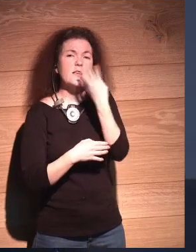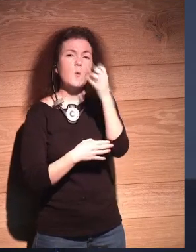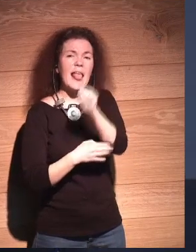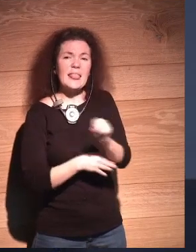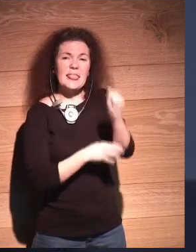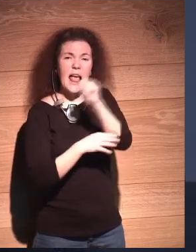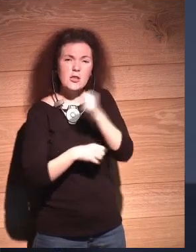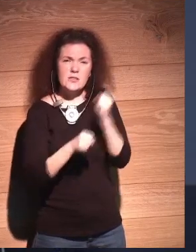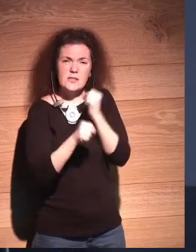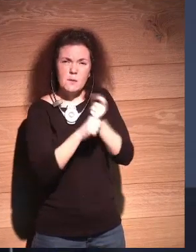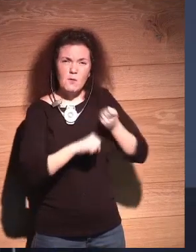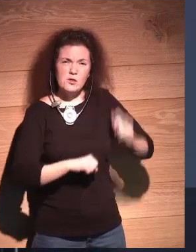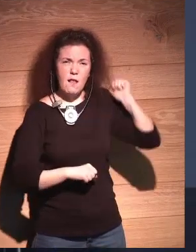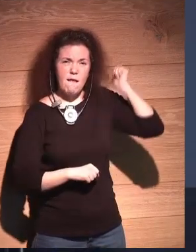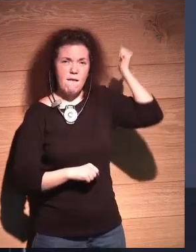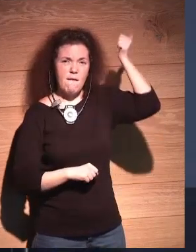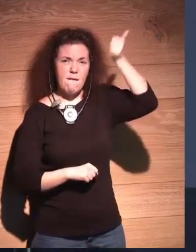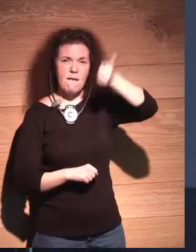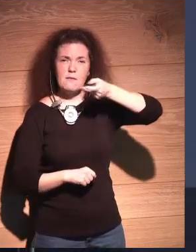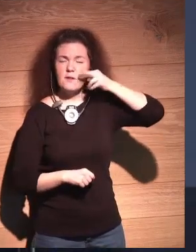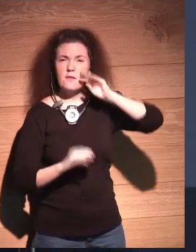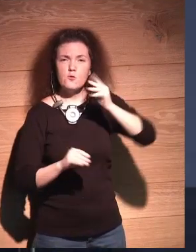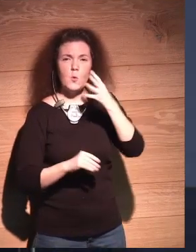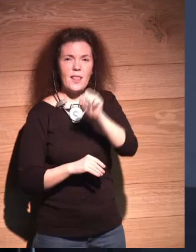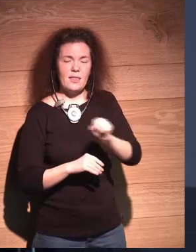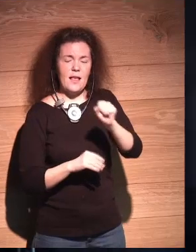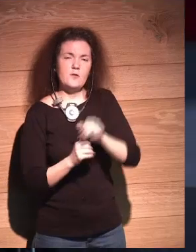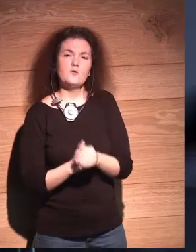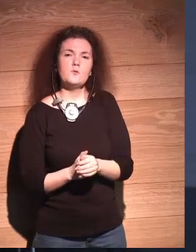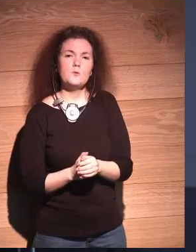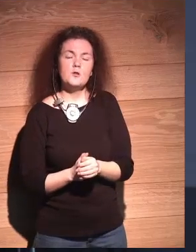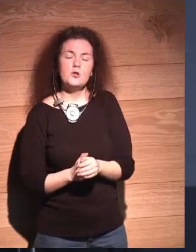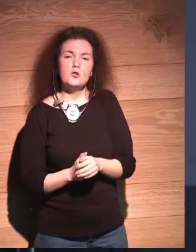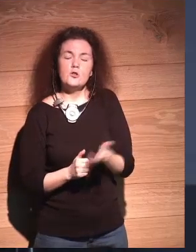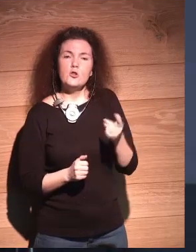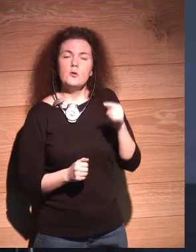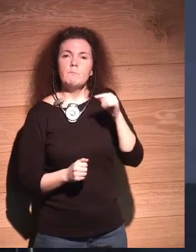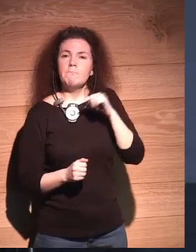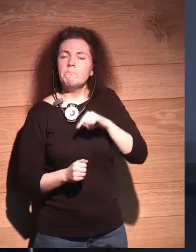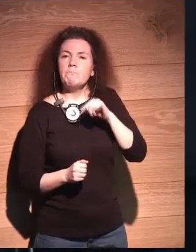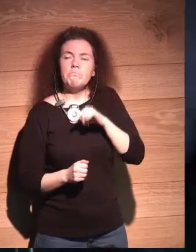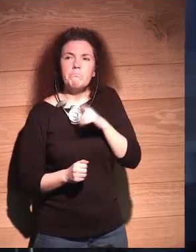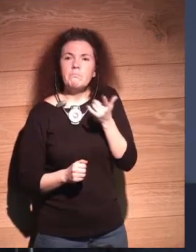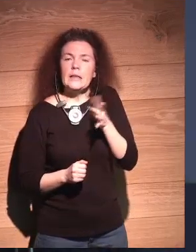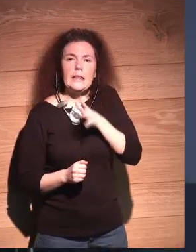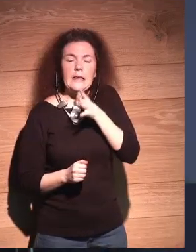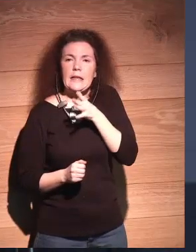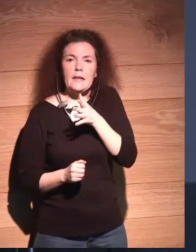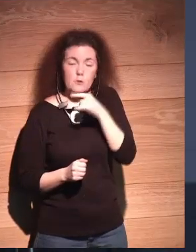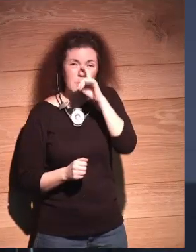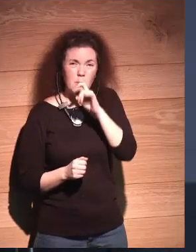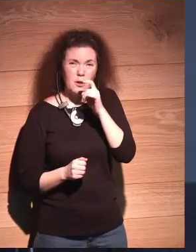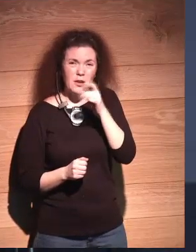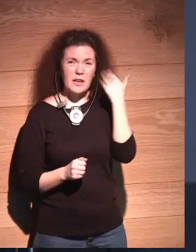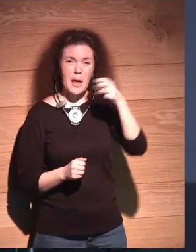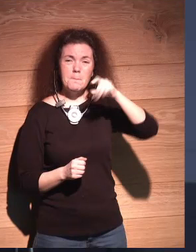presented after almost 40 years of professional career by Laurie. I think that it's extraordinary, and